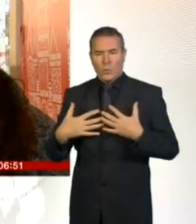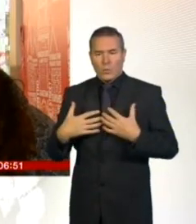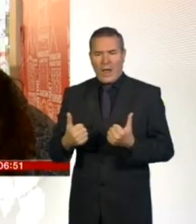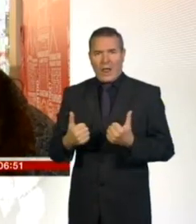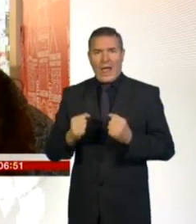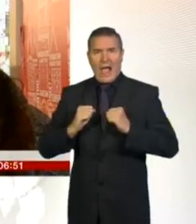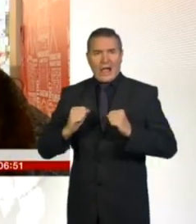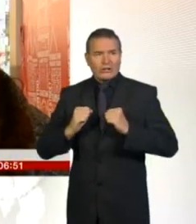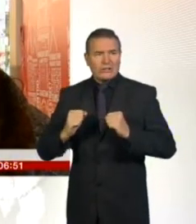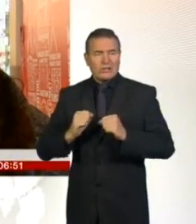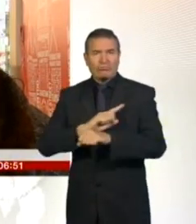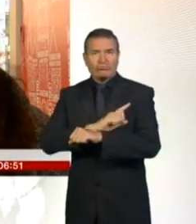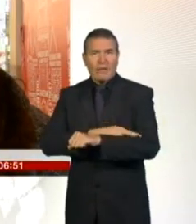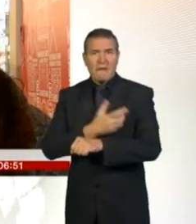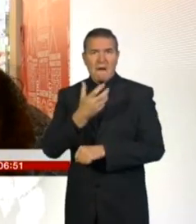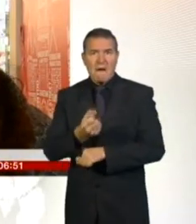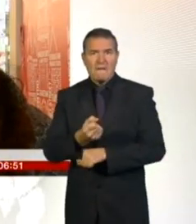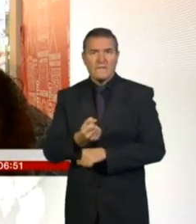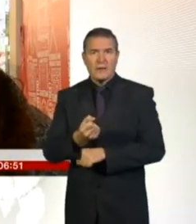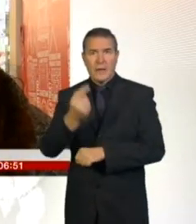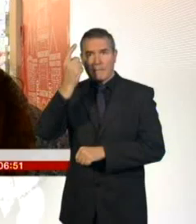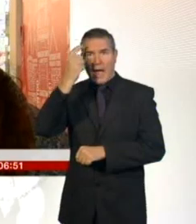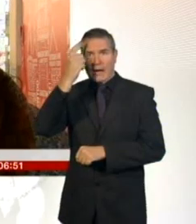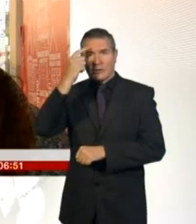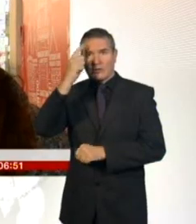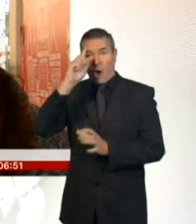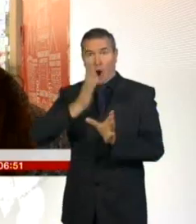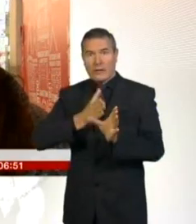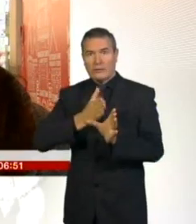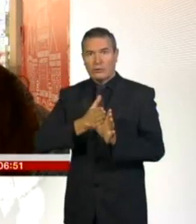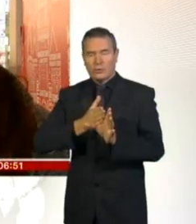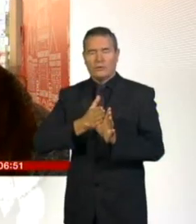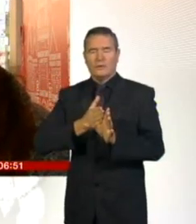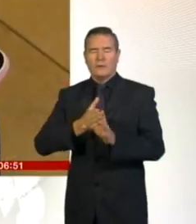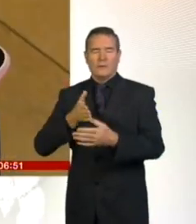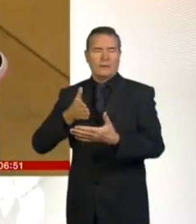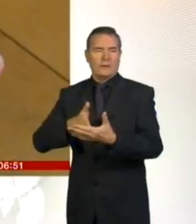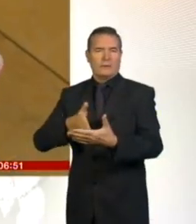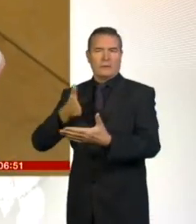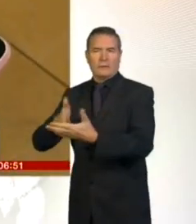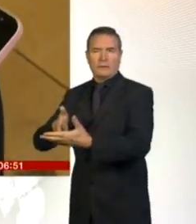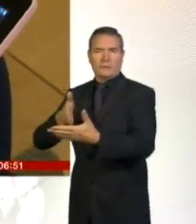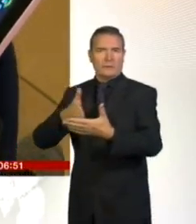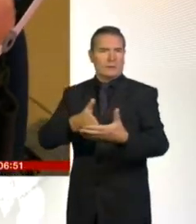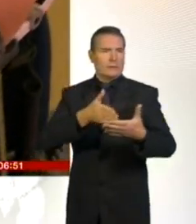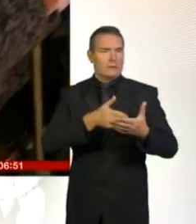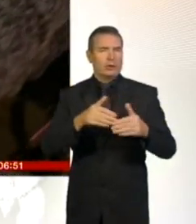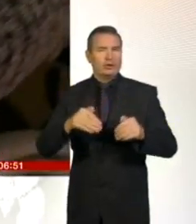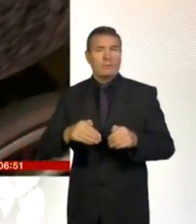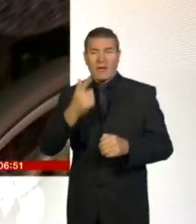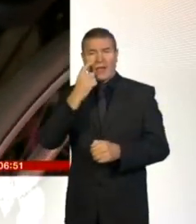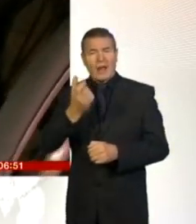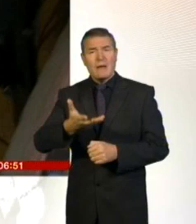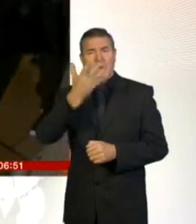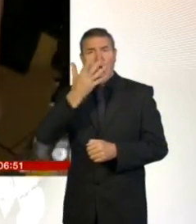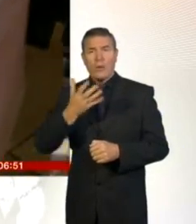energy? Do I have the strength? Am I in the right mindset to face the shops? It's the embarrassment when you're trying to